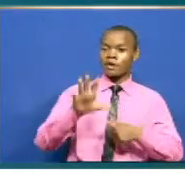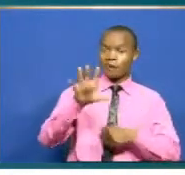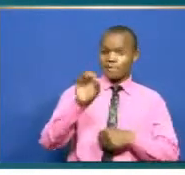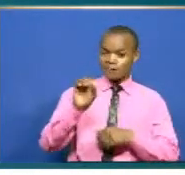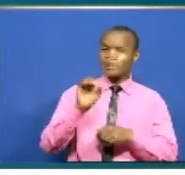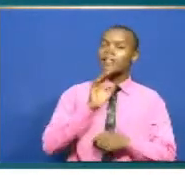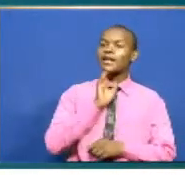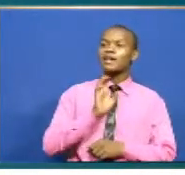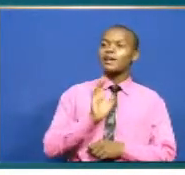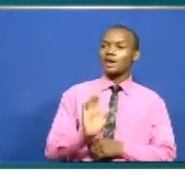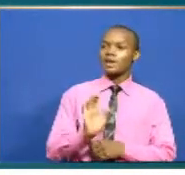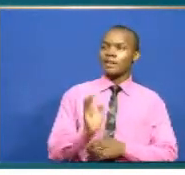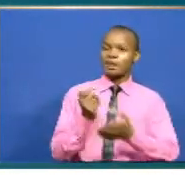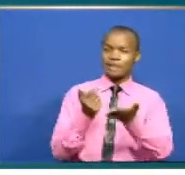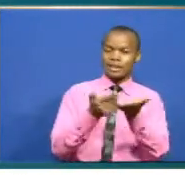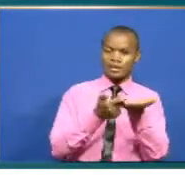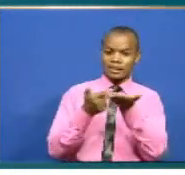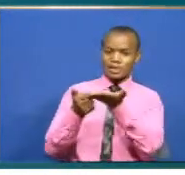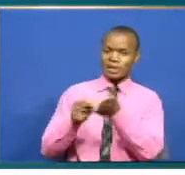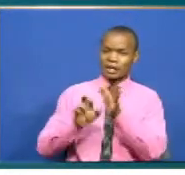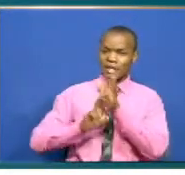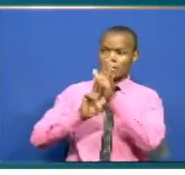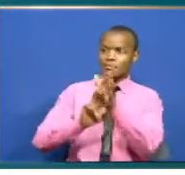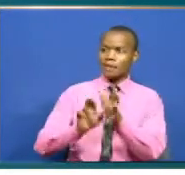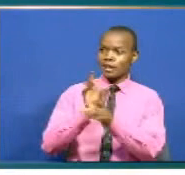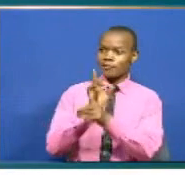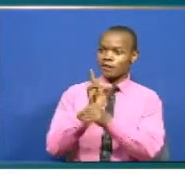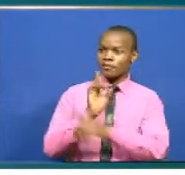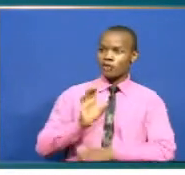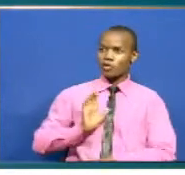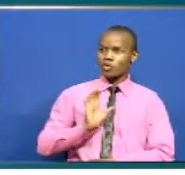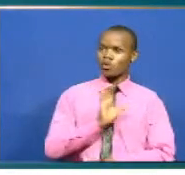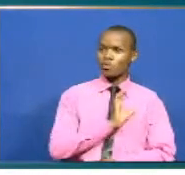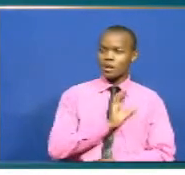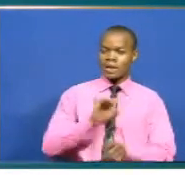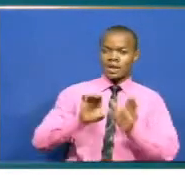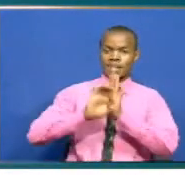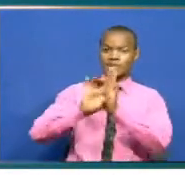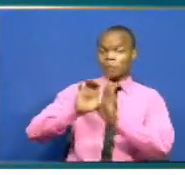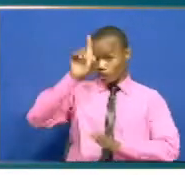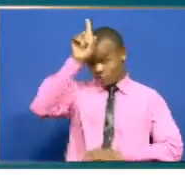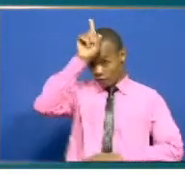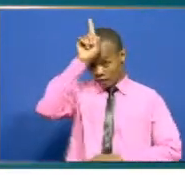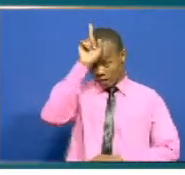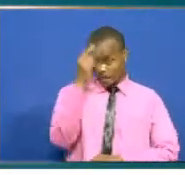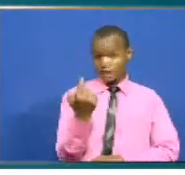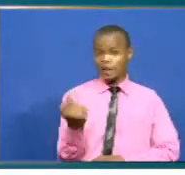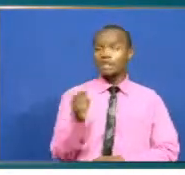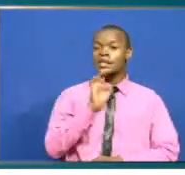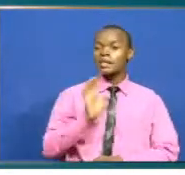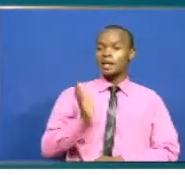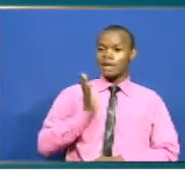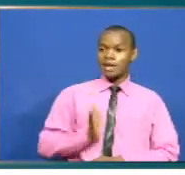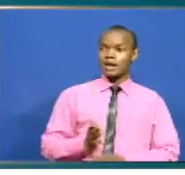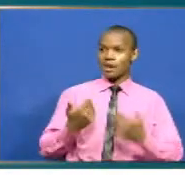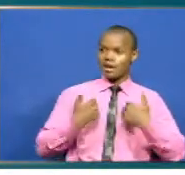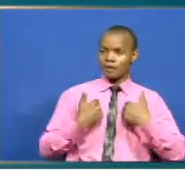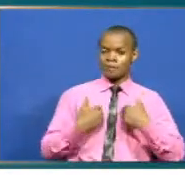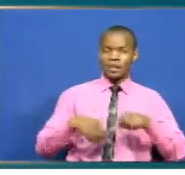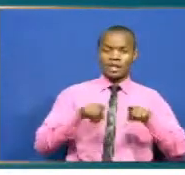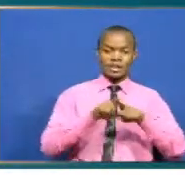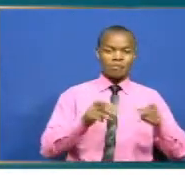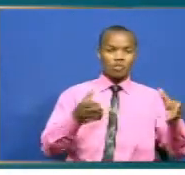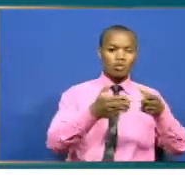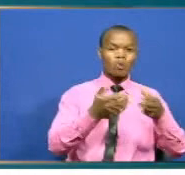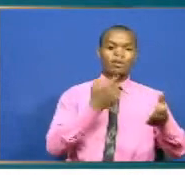somewhere. They represent particular communities, say particular villages and the likes. And they say, we want to contest against